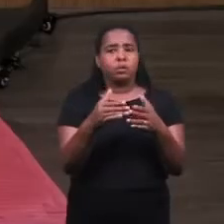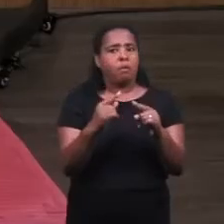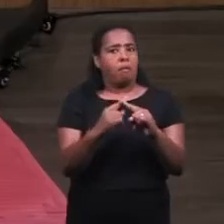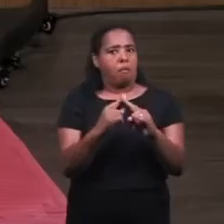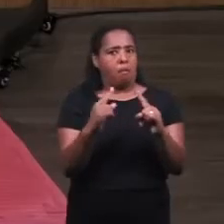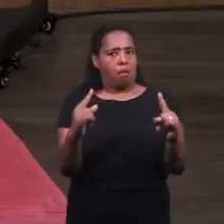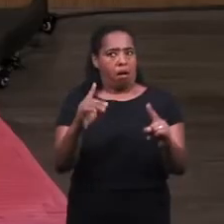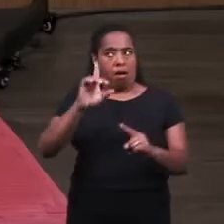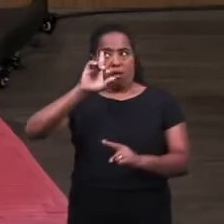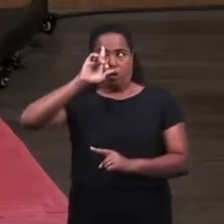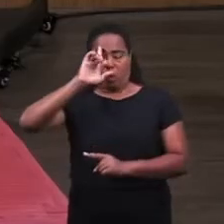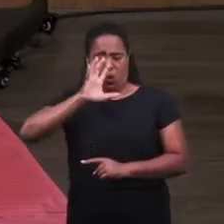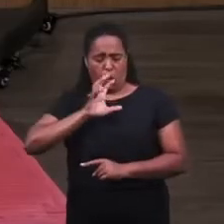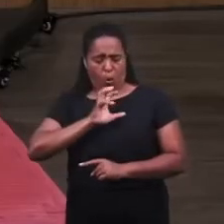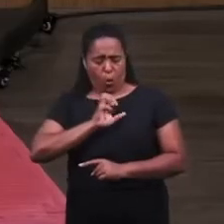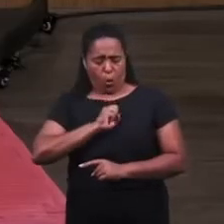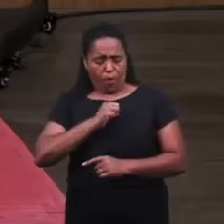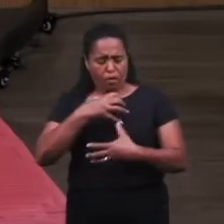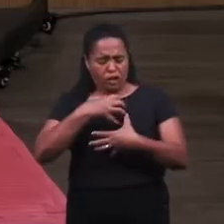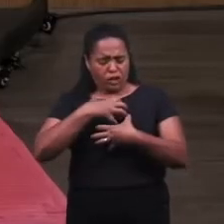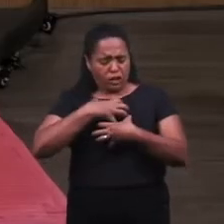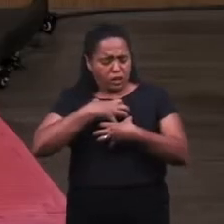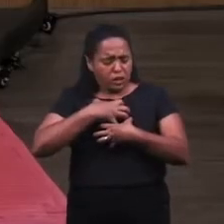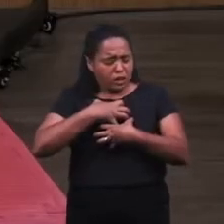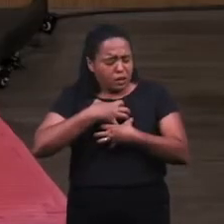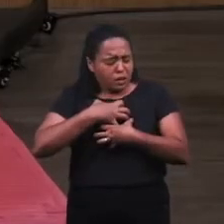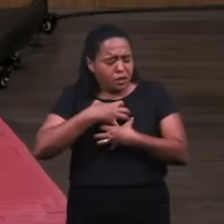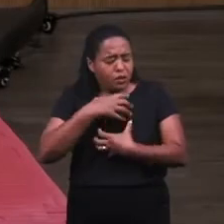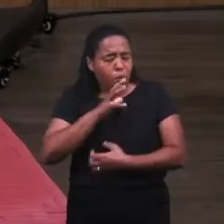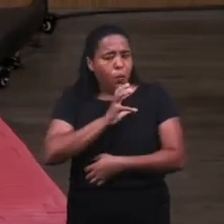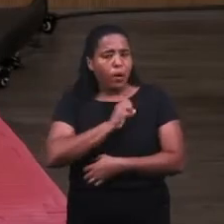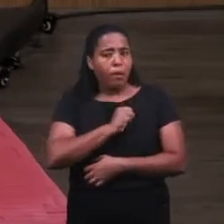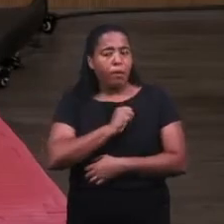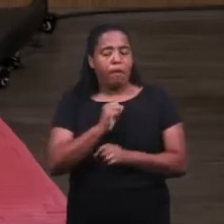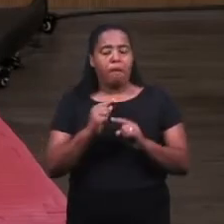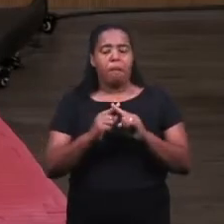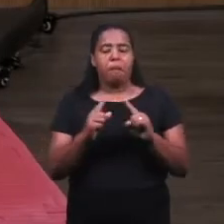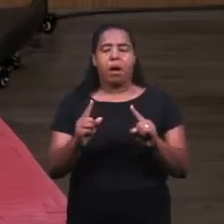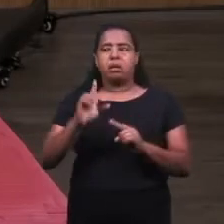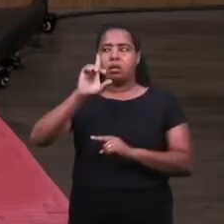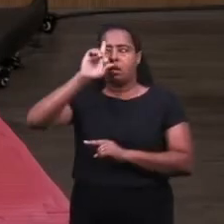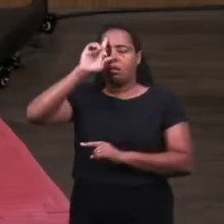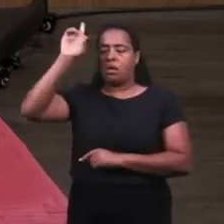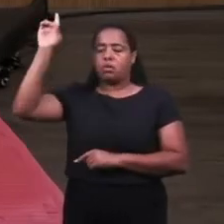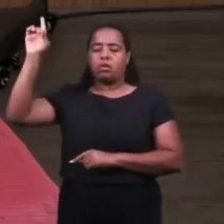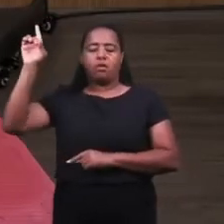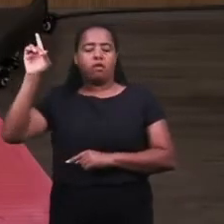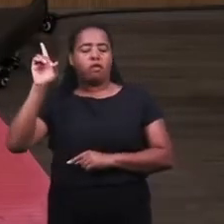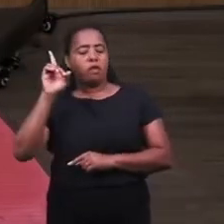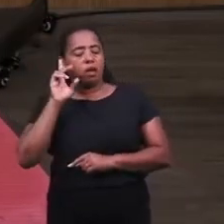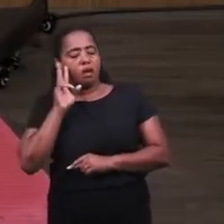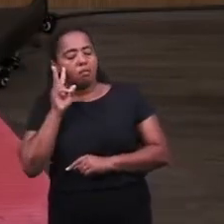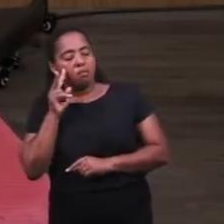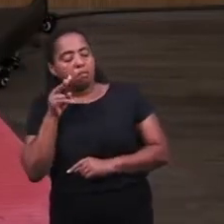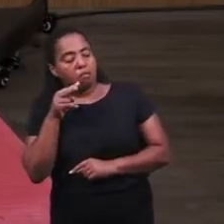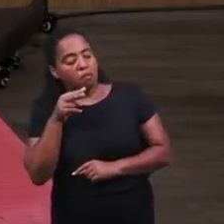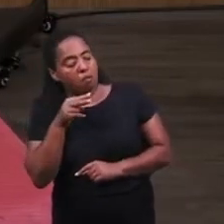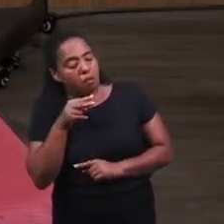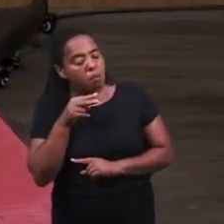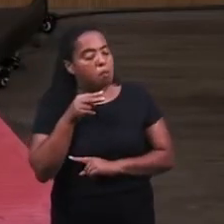is so great, that even still, God went there and talked to Adam and